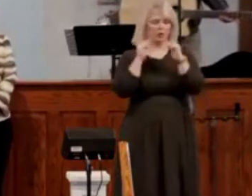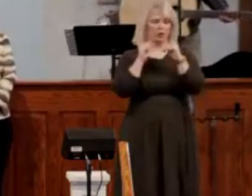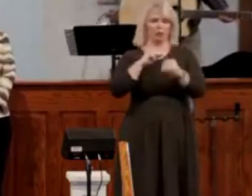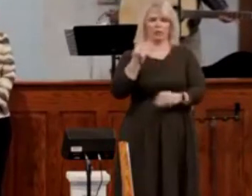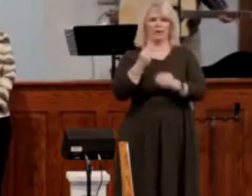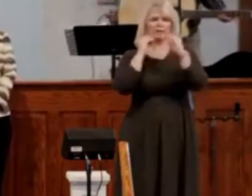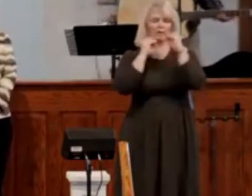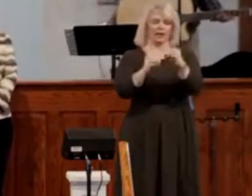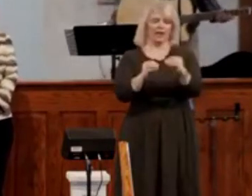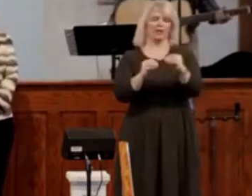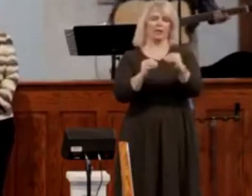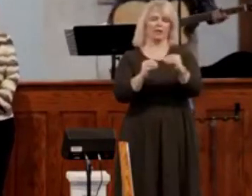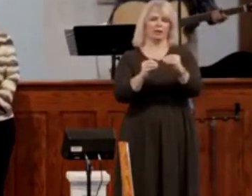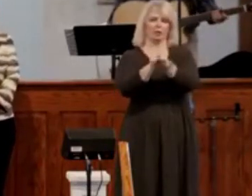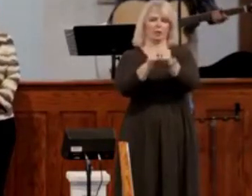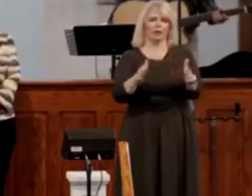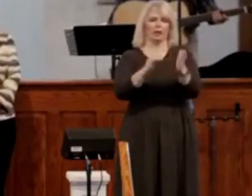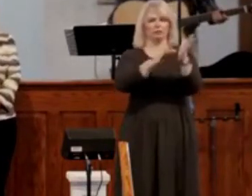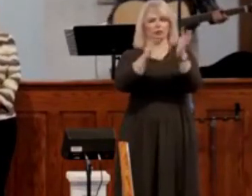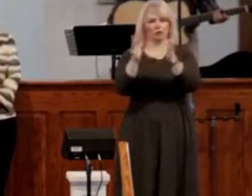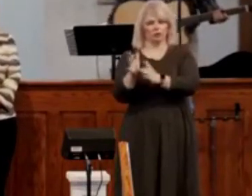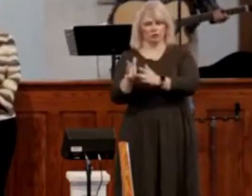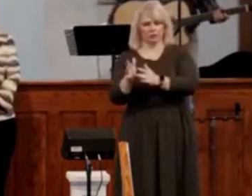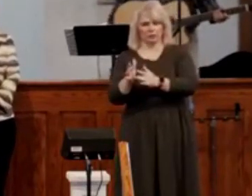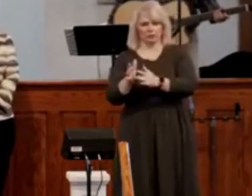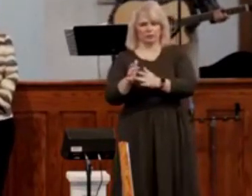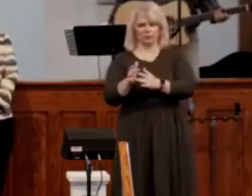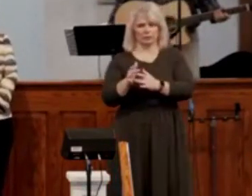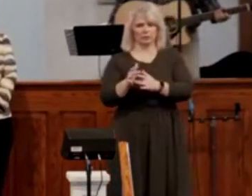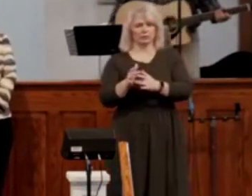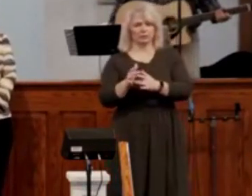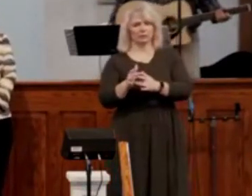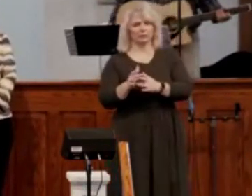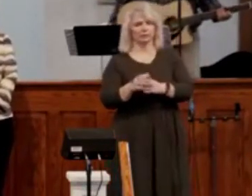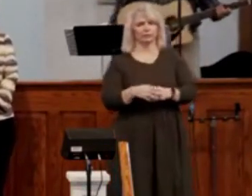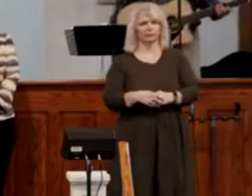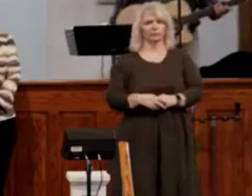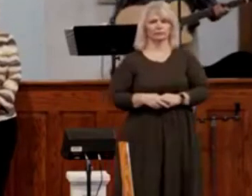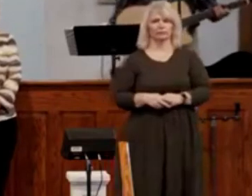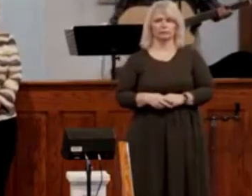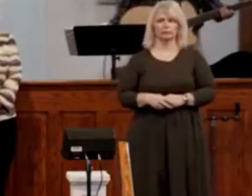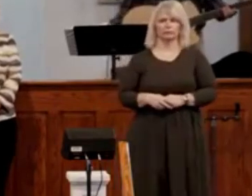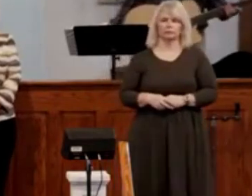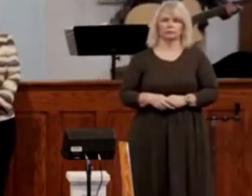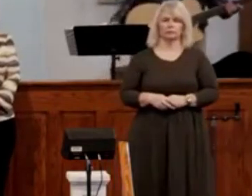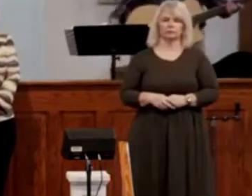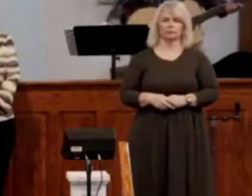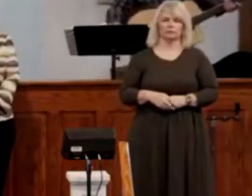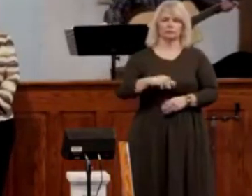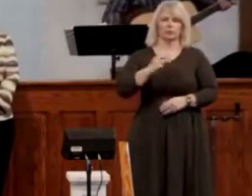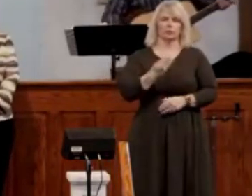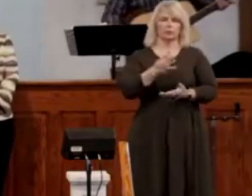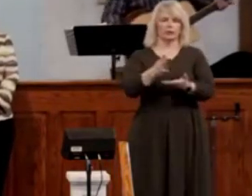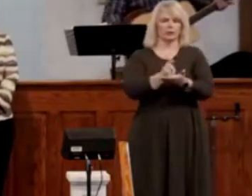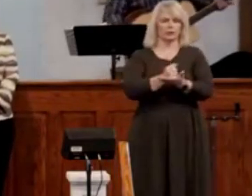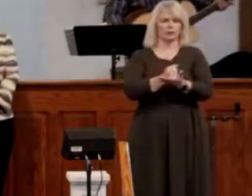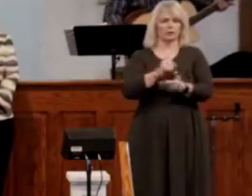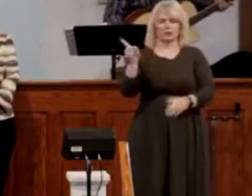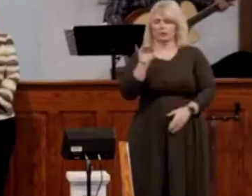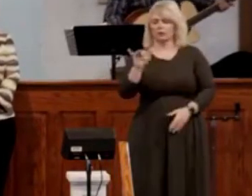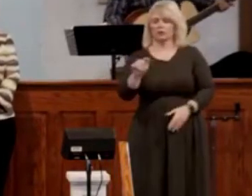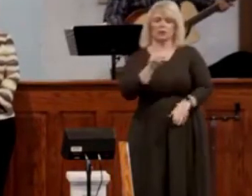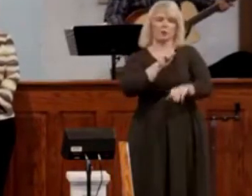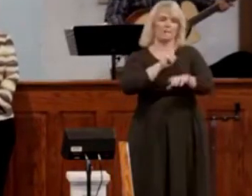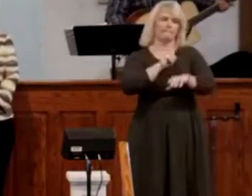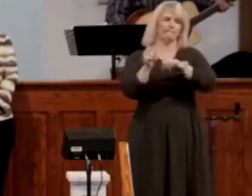nothing if we don't have Jesus. We've got nothing if we don't have Jesus, and we deserve eternal punishment